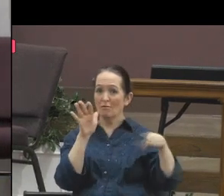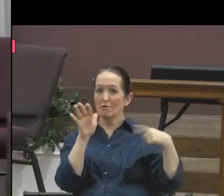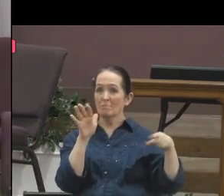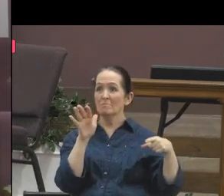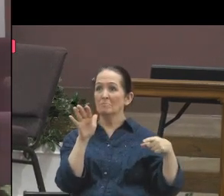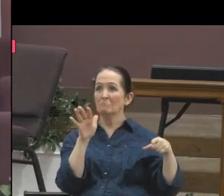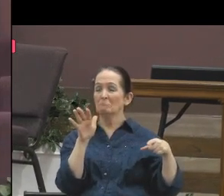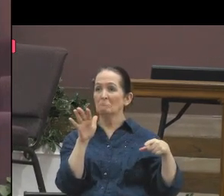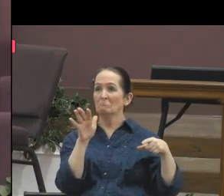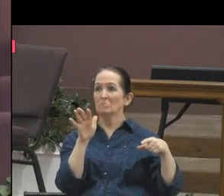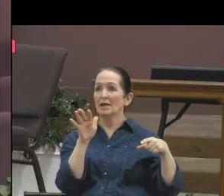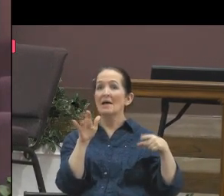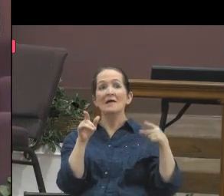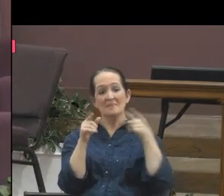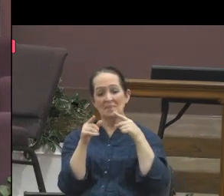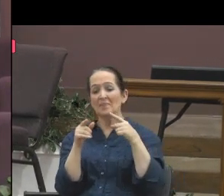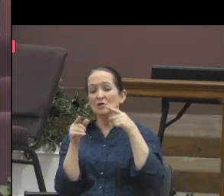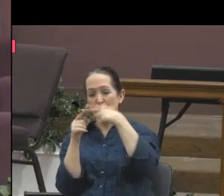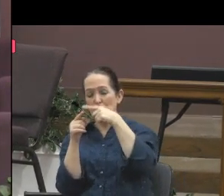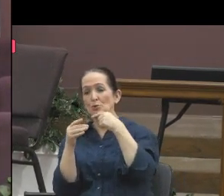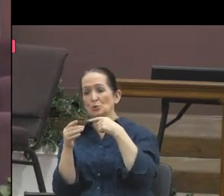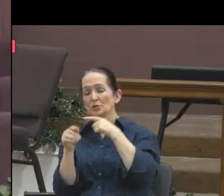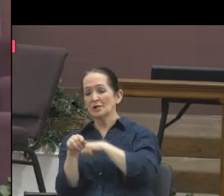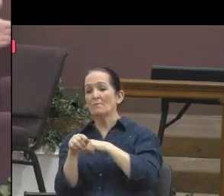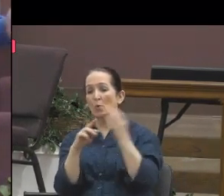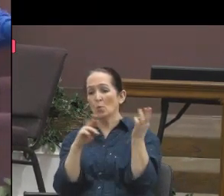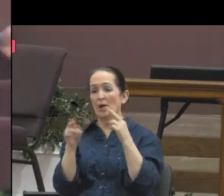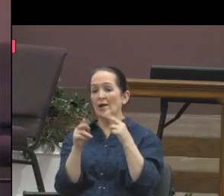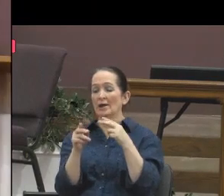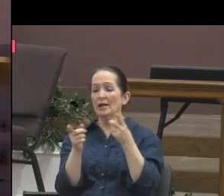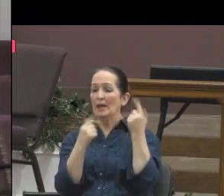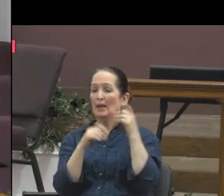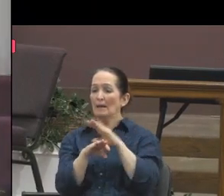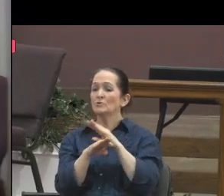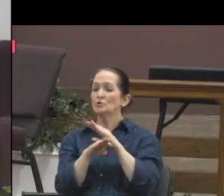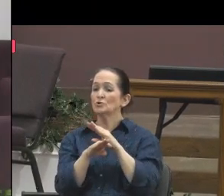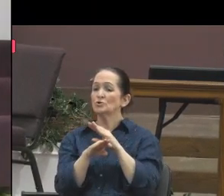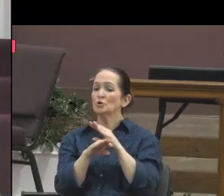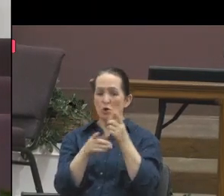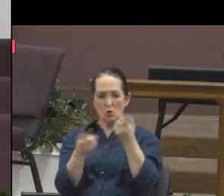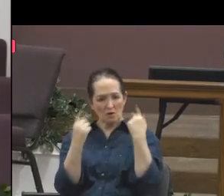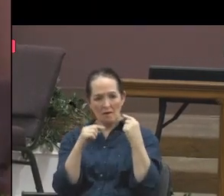the time you got ready to come to church, to the time you got in your car and drove here or